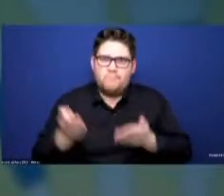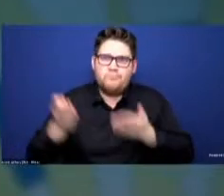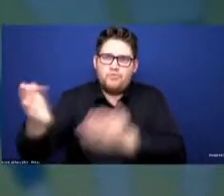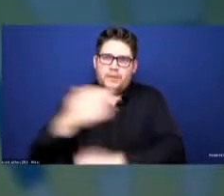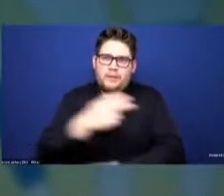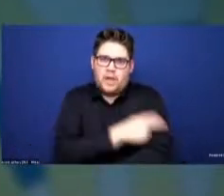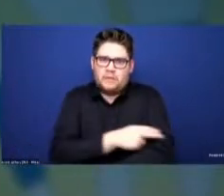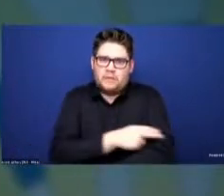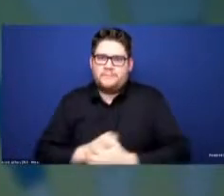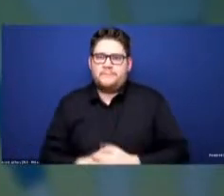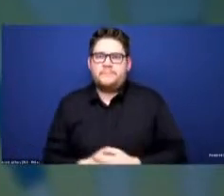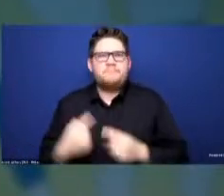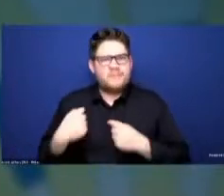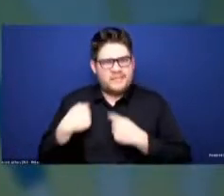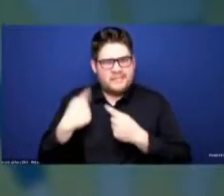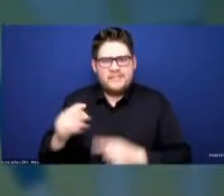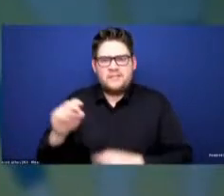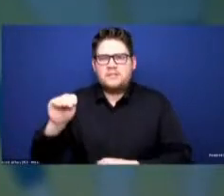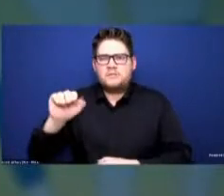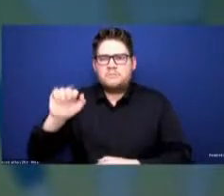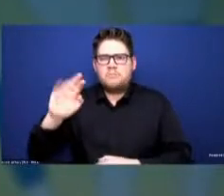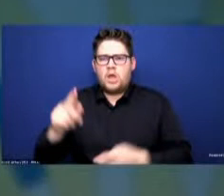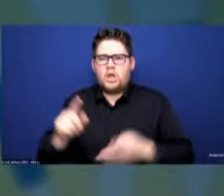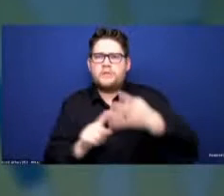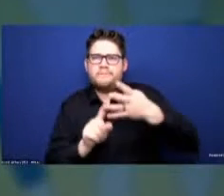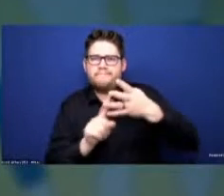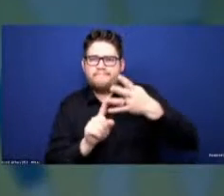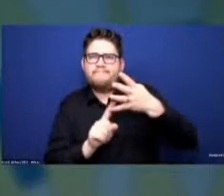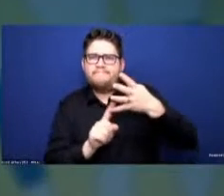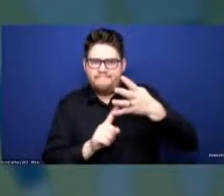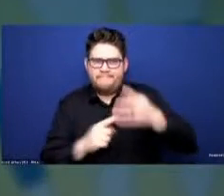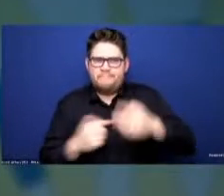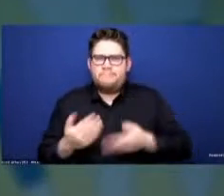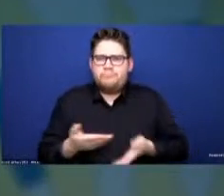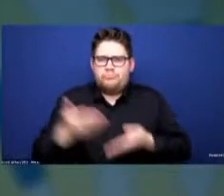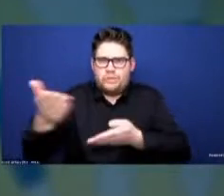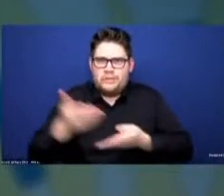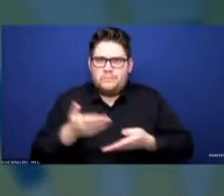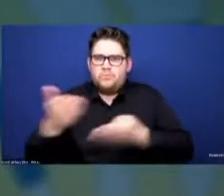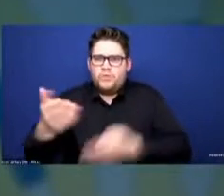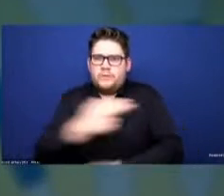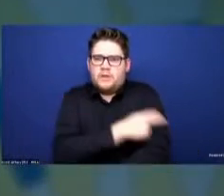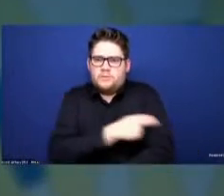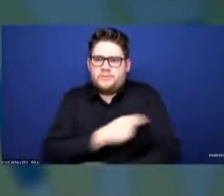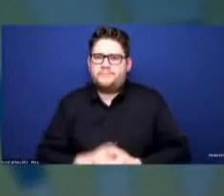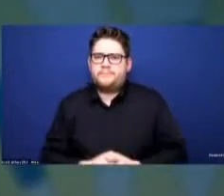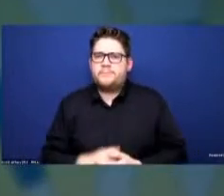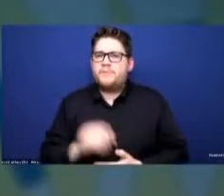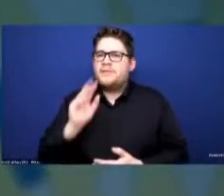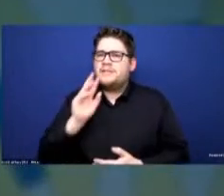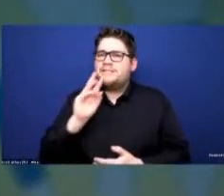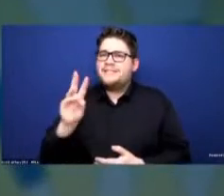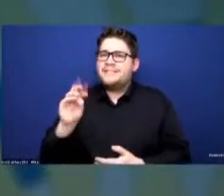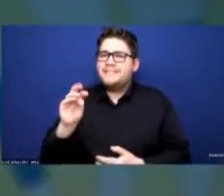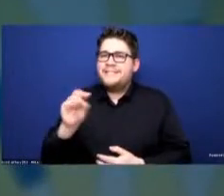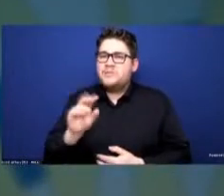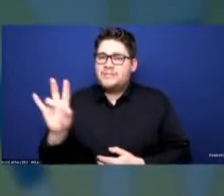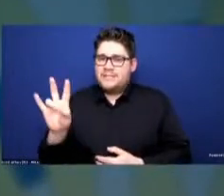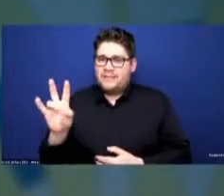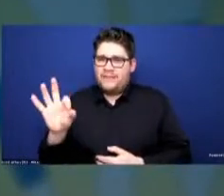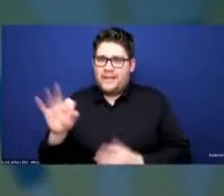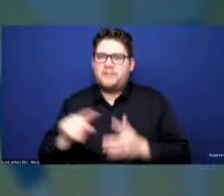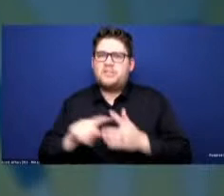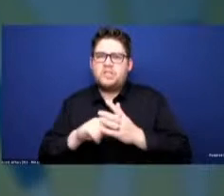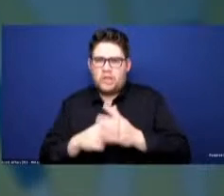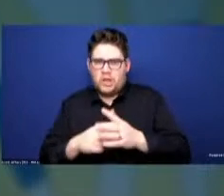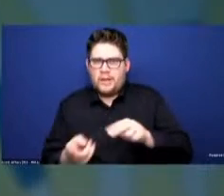also seen a rise in the 60 to 79-year-old age group. That has been the numbers that have been highest